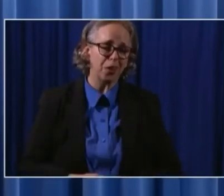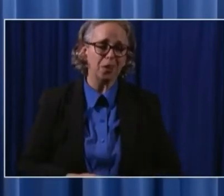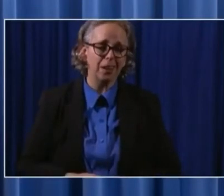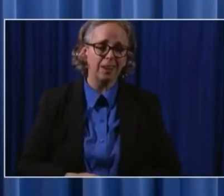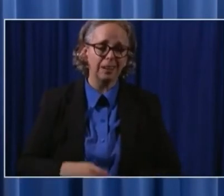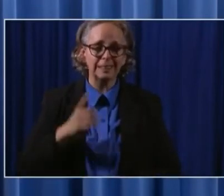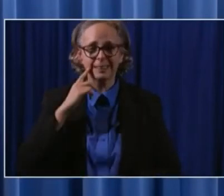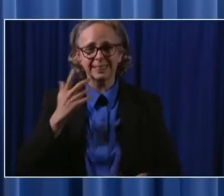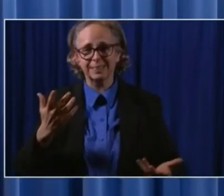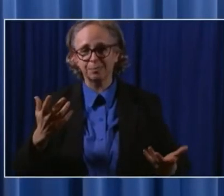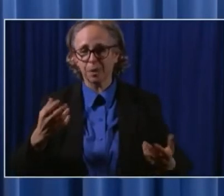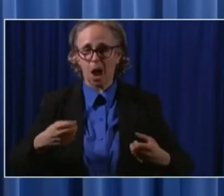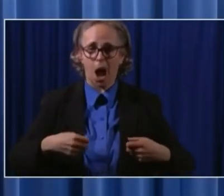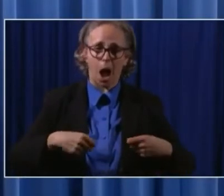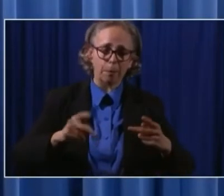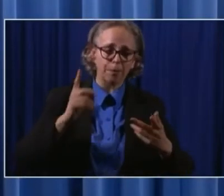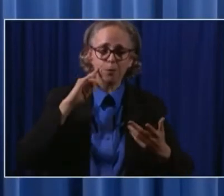But